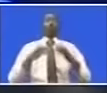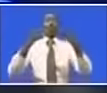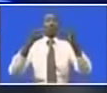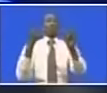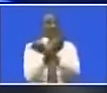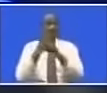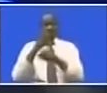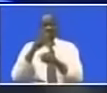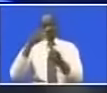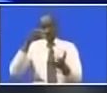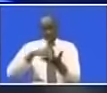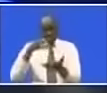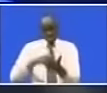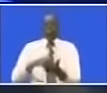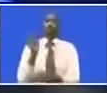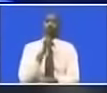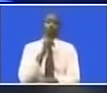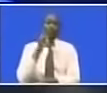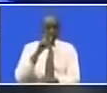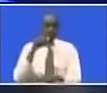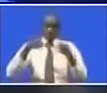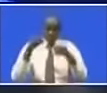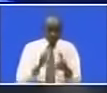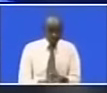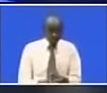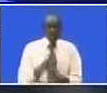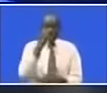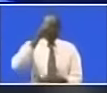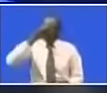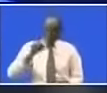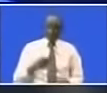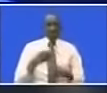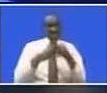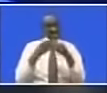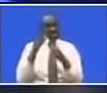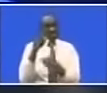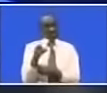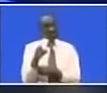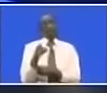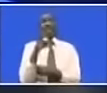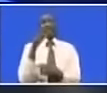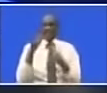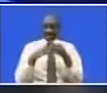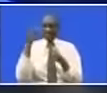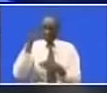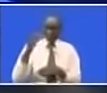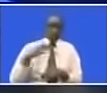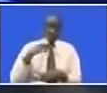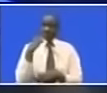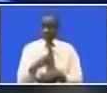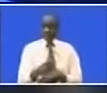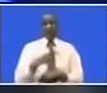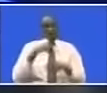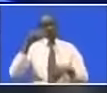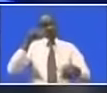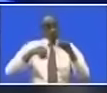some polling stations to tomorrow. 5,921, that's about 90% of those that were polled there, saying that